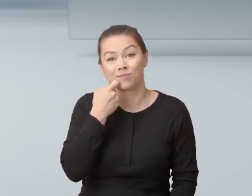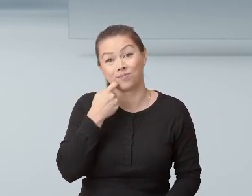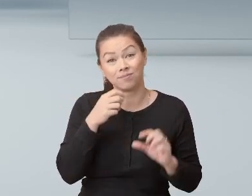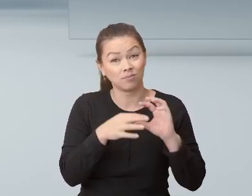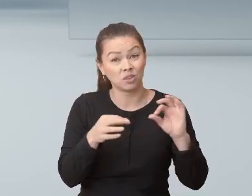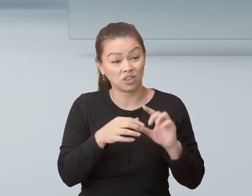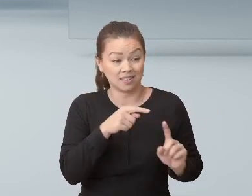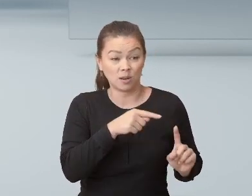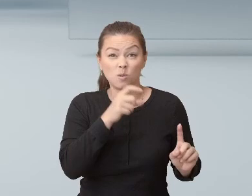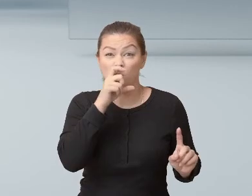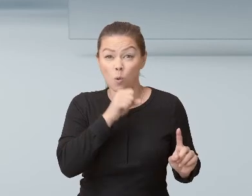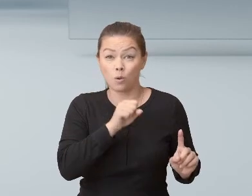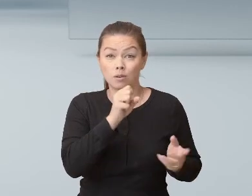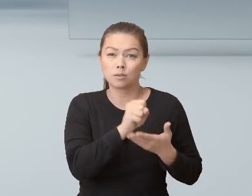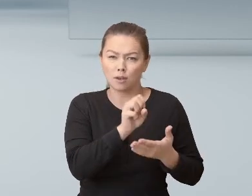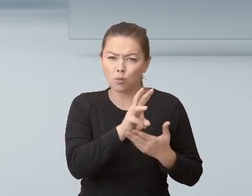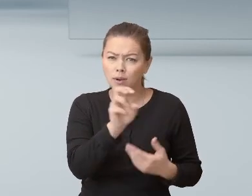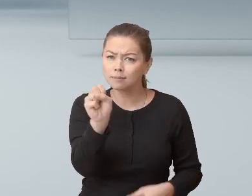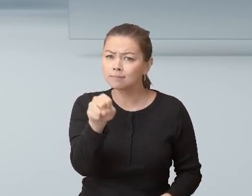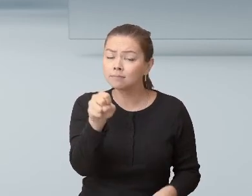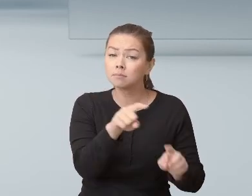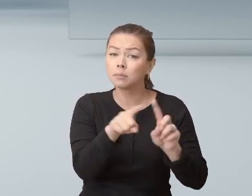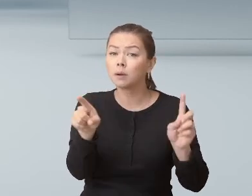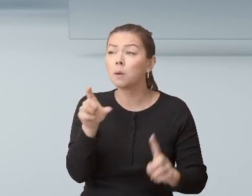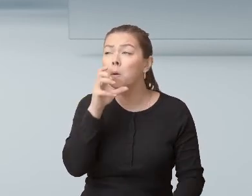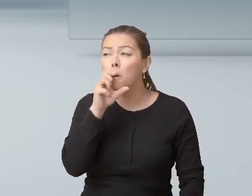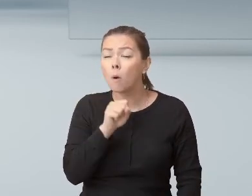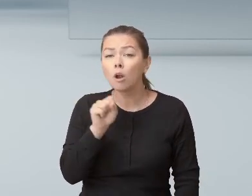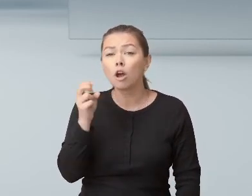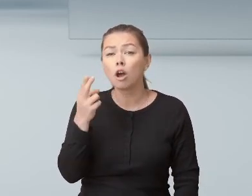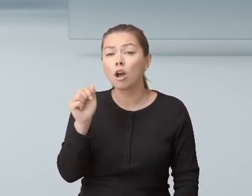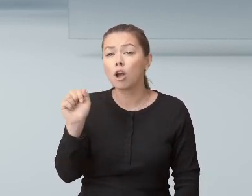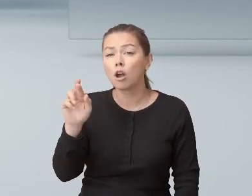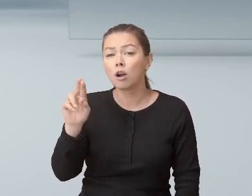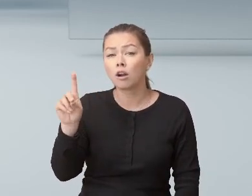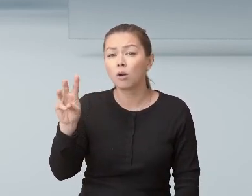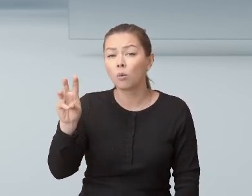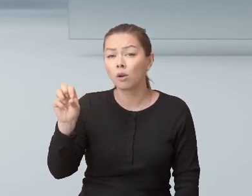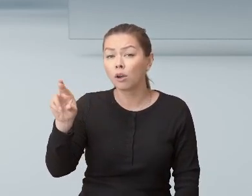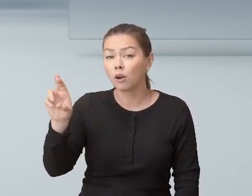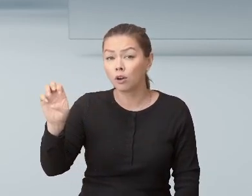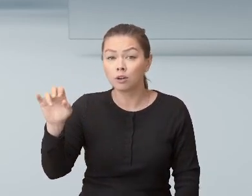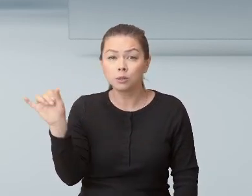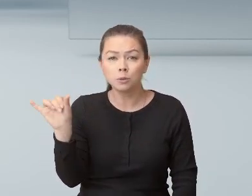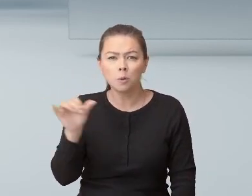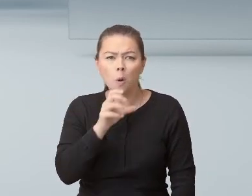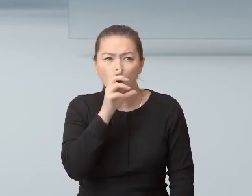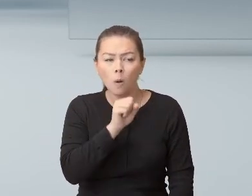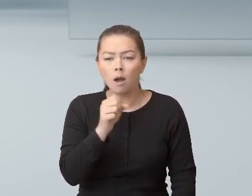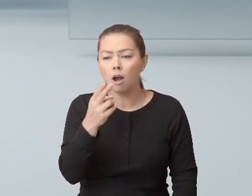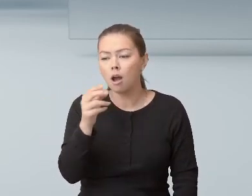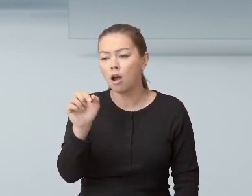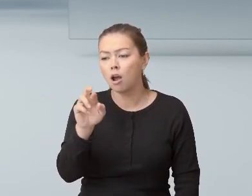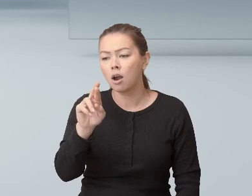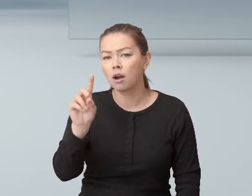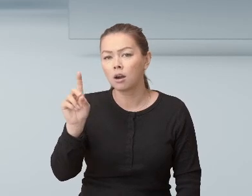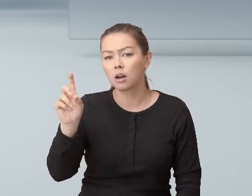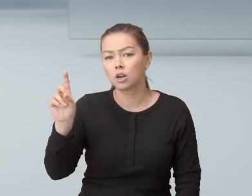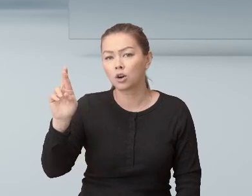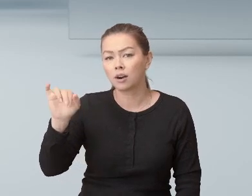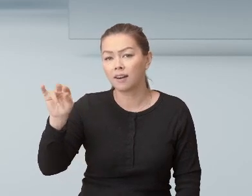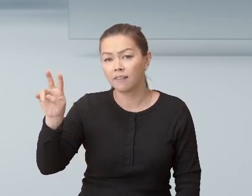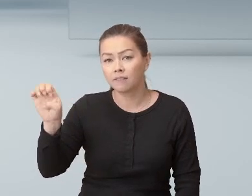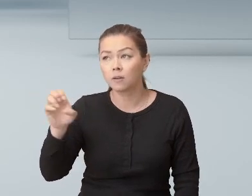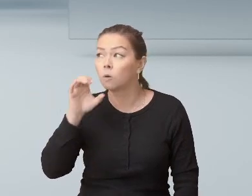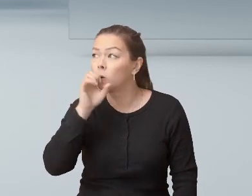hardware, right? Tim, these are using old hard drives and old systems on there. Can that hardware fail as well?